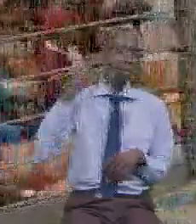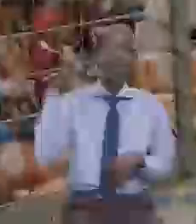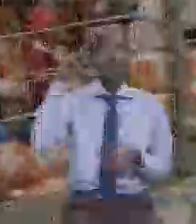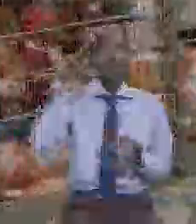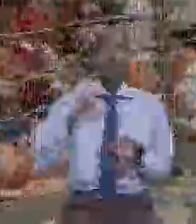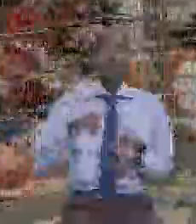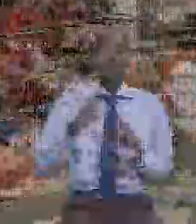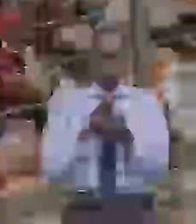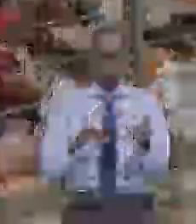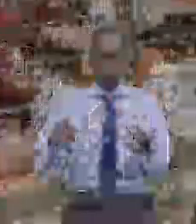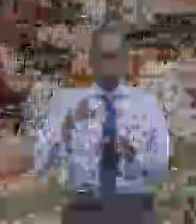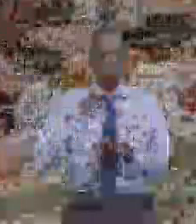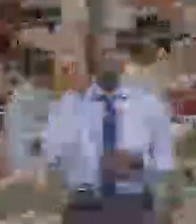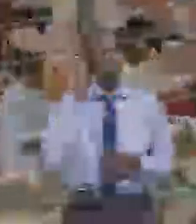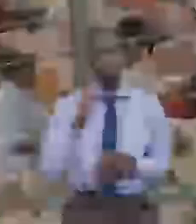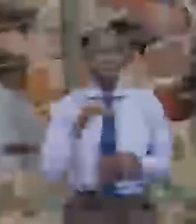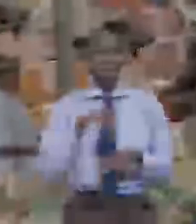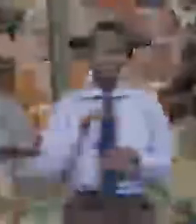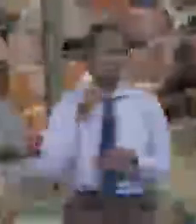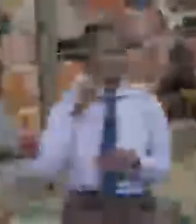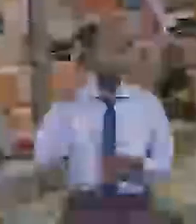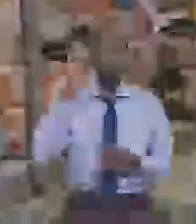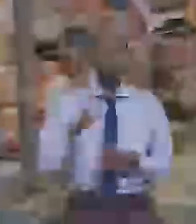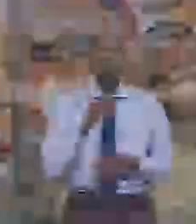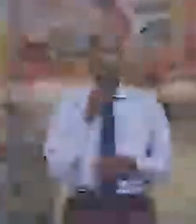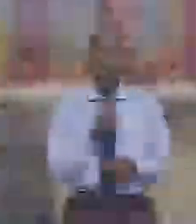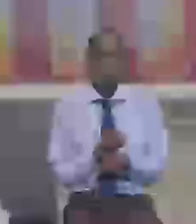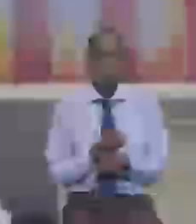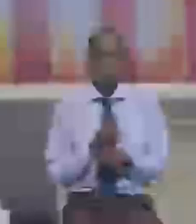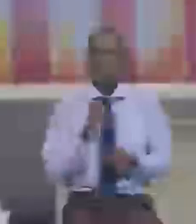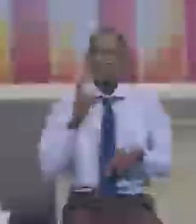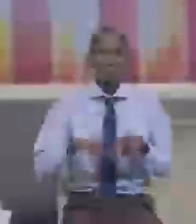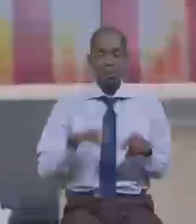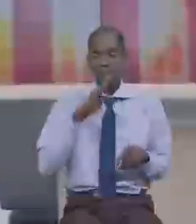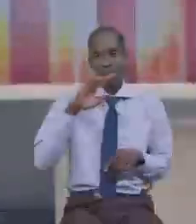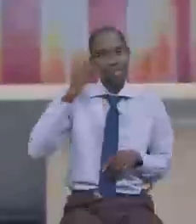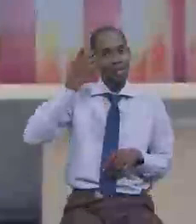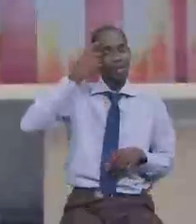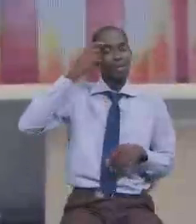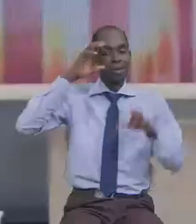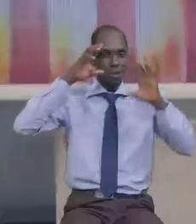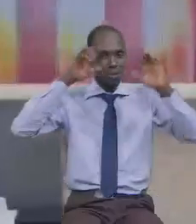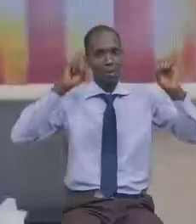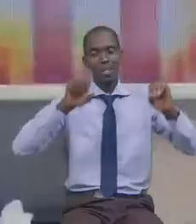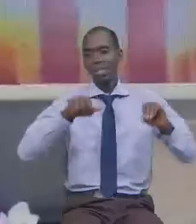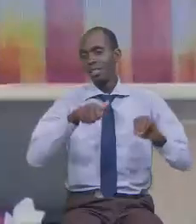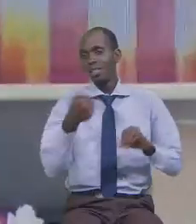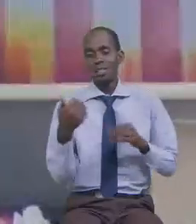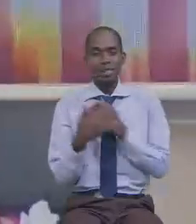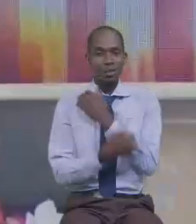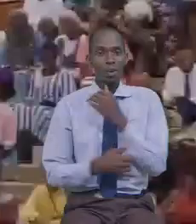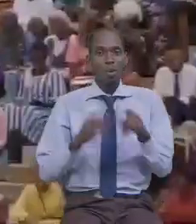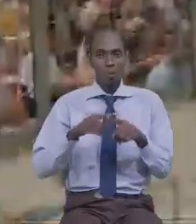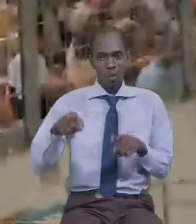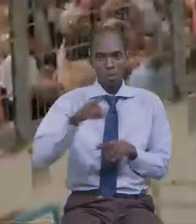At this age now, I'm not going to be a governor in any state, president of our country. Some of you